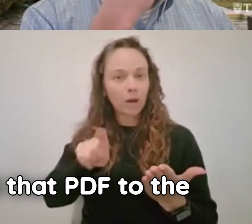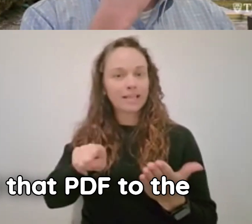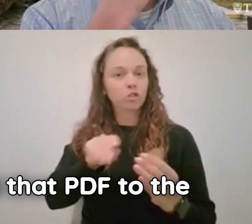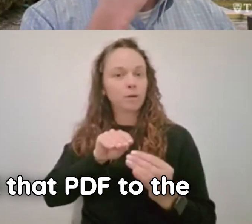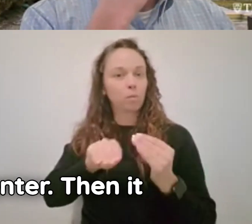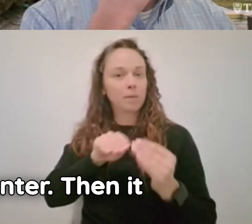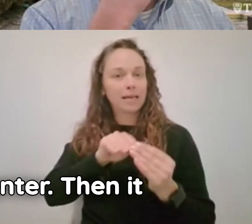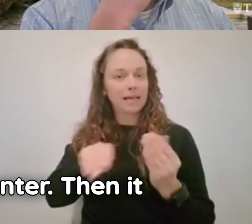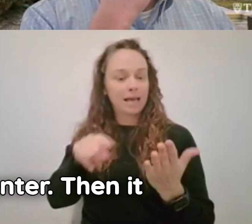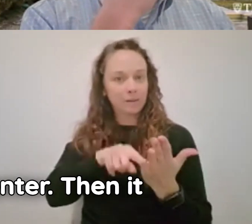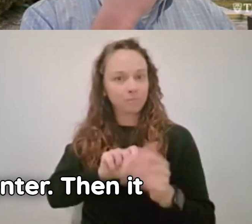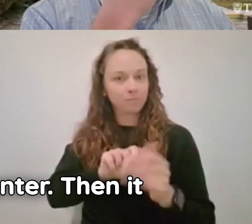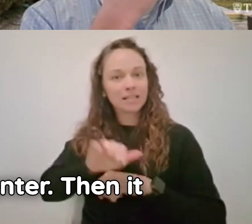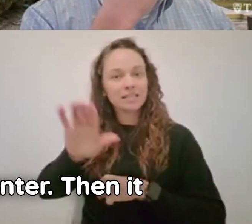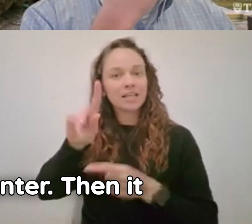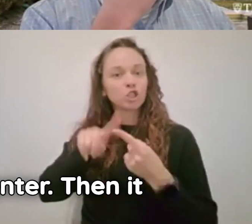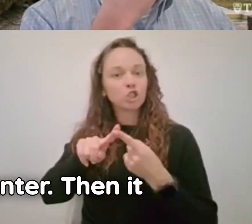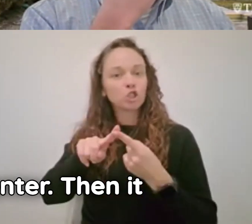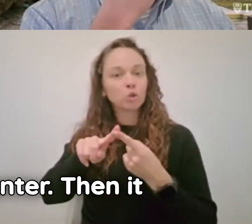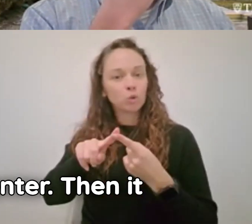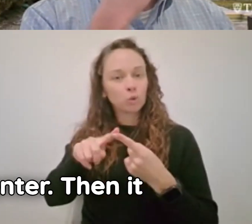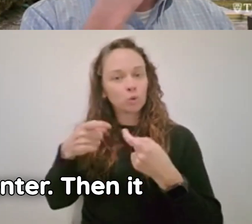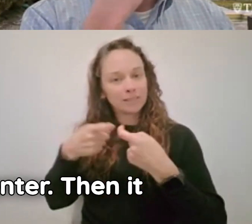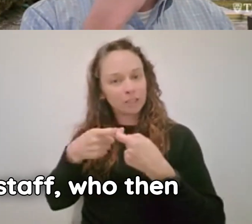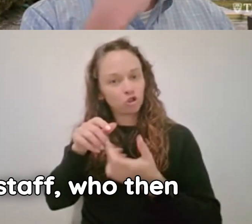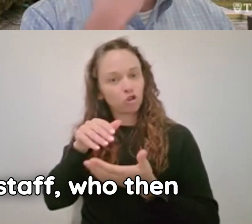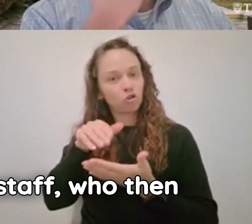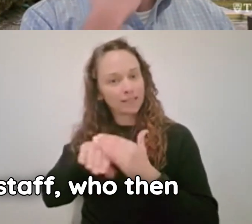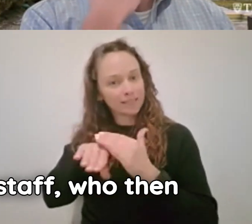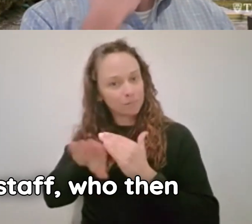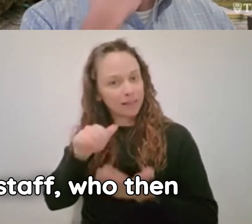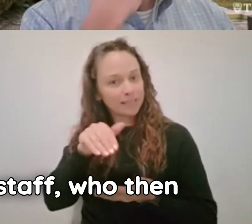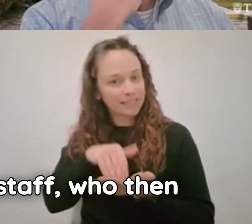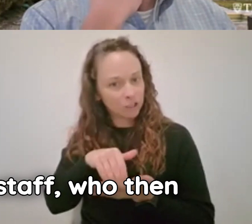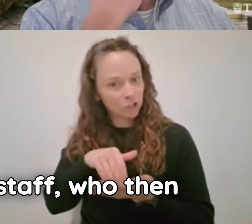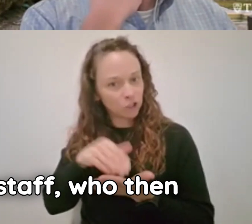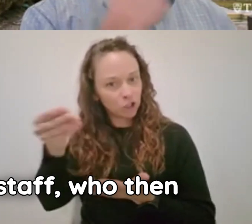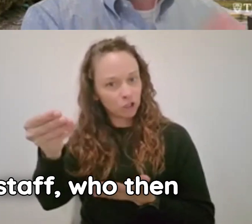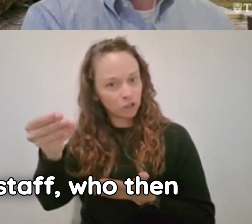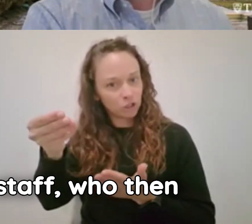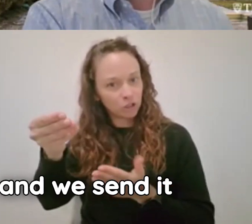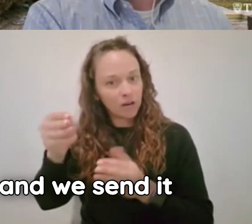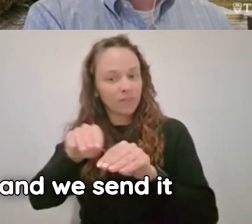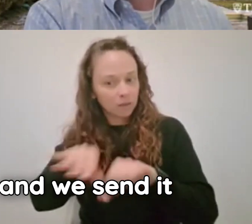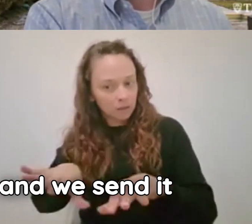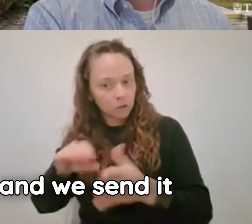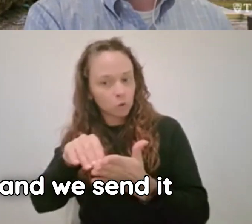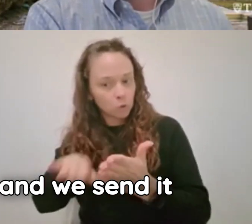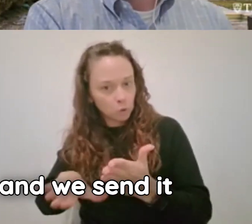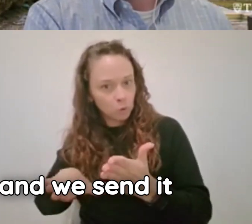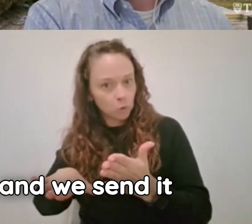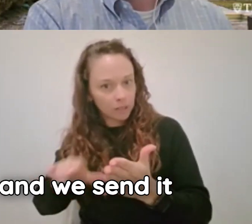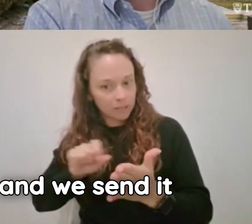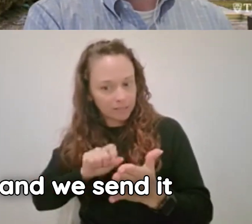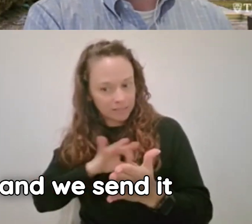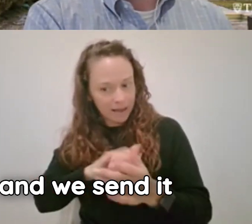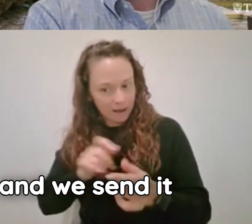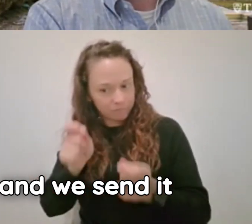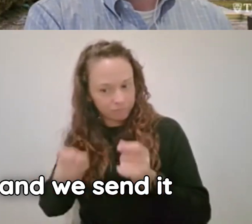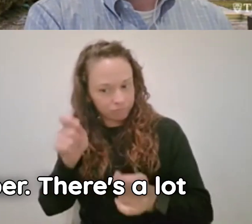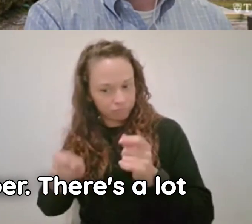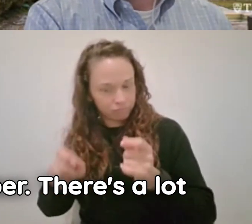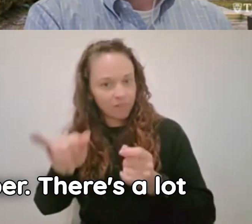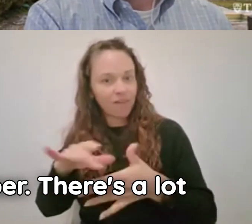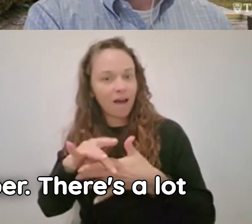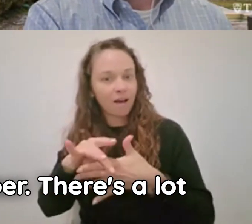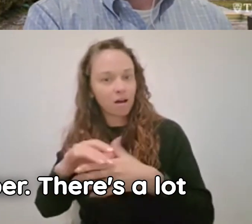that PDF to the Digital Accessibility Center. Then it gets sent to our student staff, who then remediate that content, and we